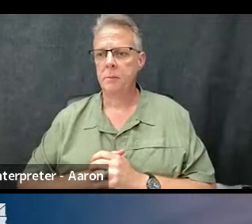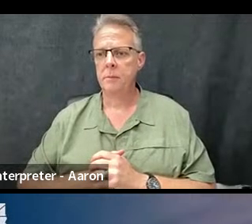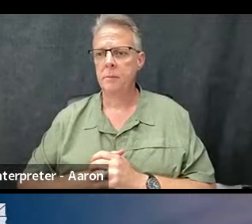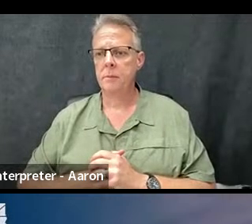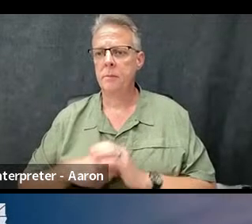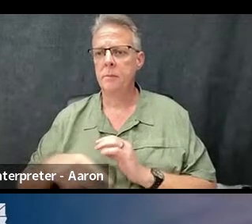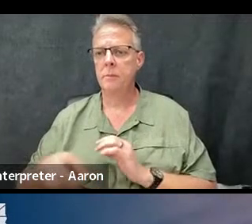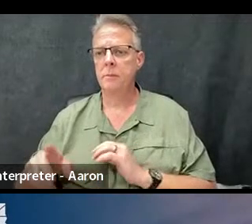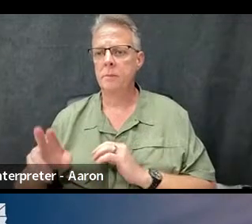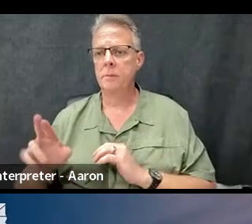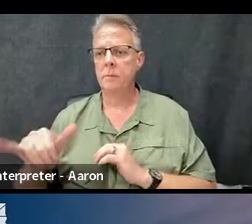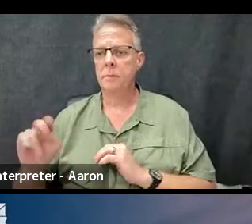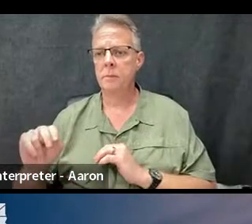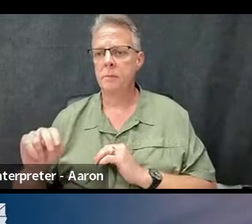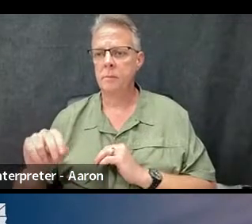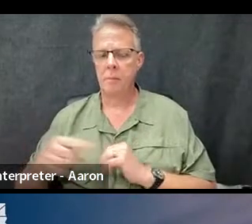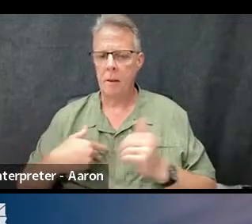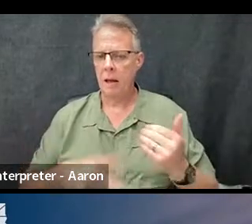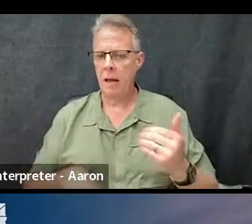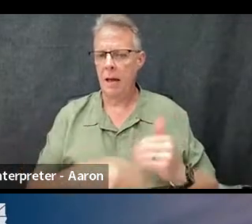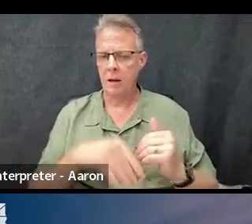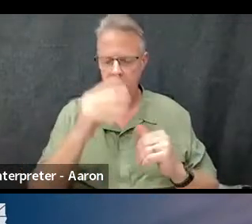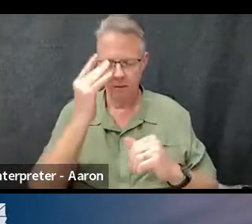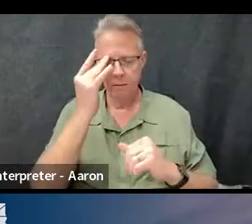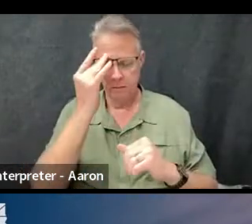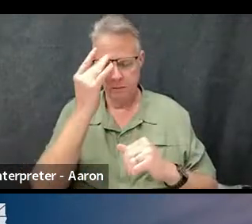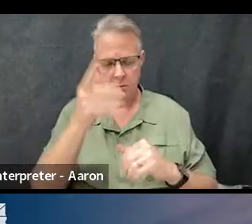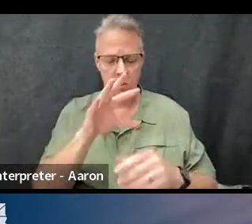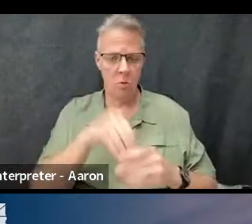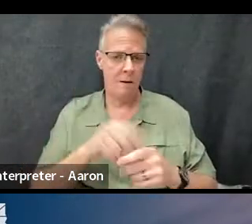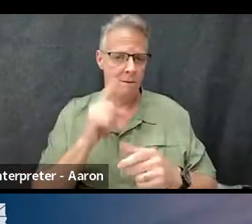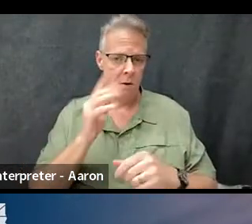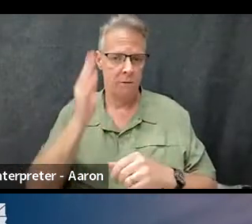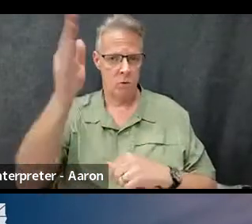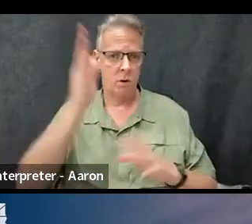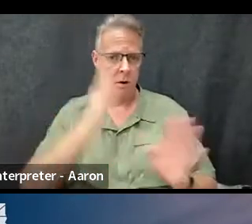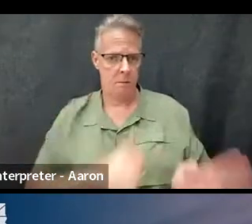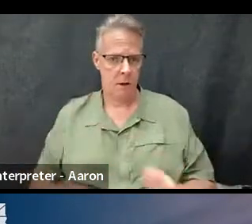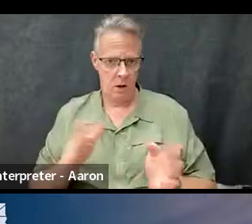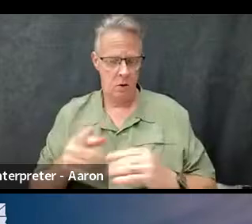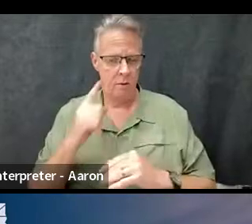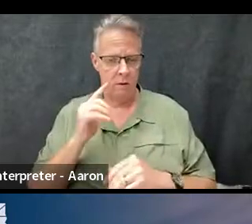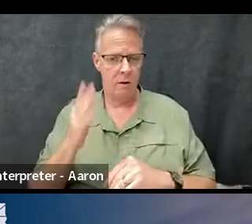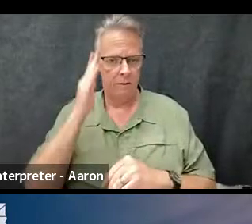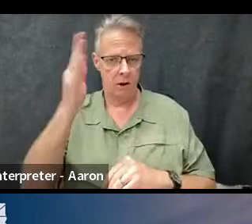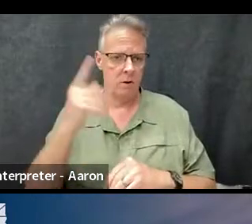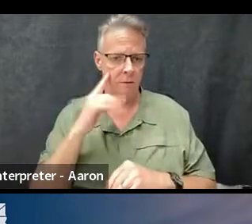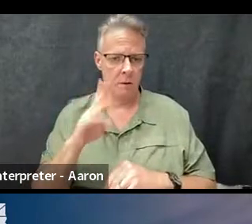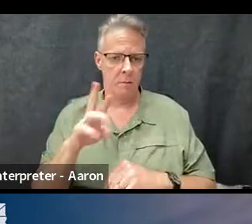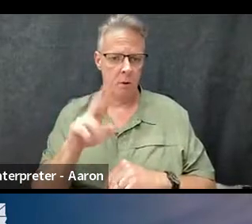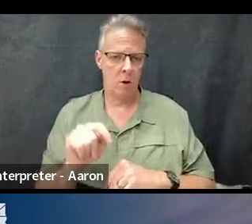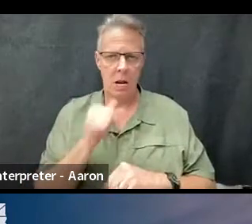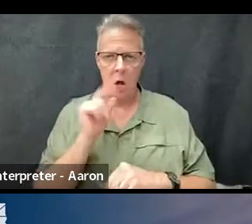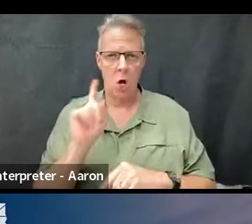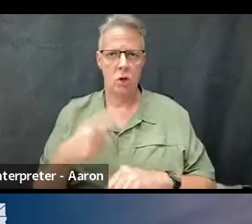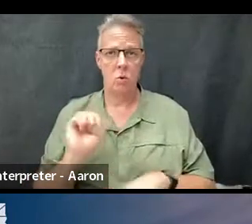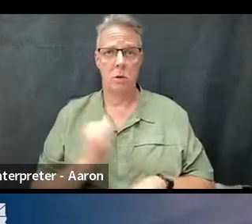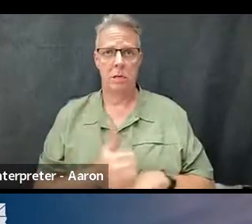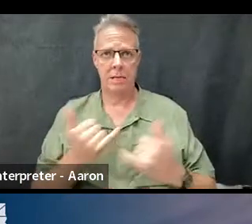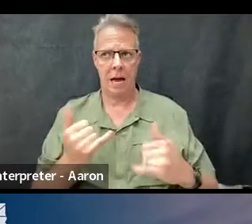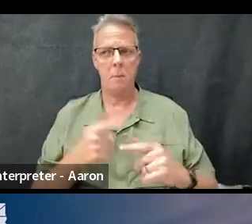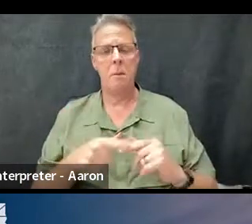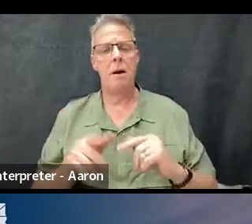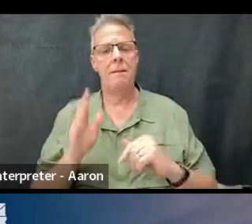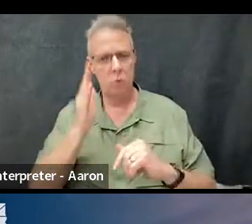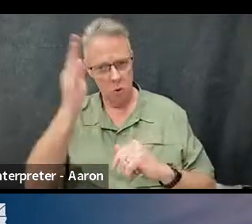have Yeah, anything to add I'm to just gonna that? jump into, yeah, this Yes. also includes future planning for future routes for BRT, not just the existing routes. So the mill plan and the